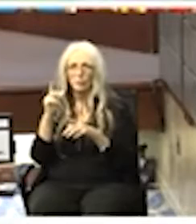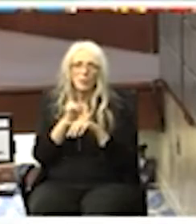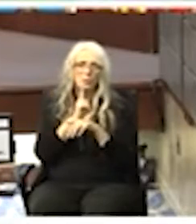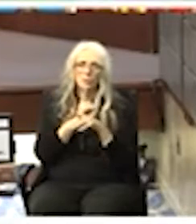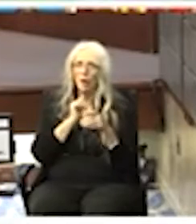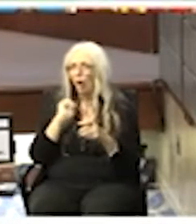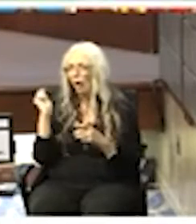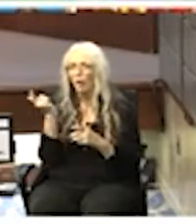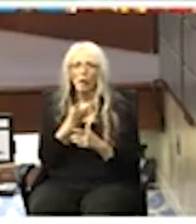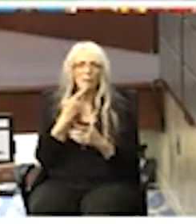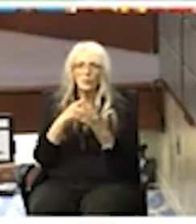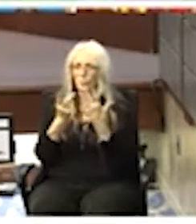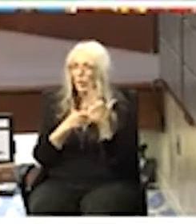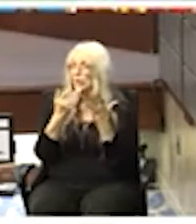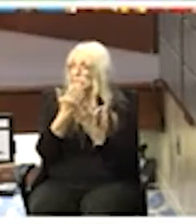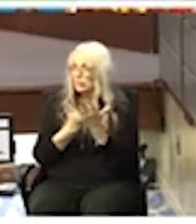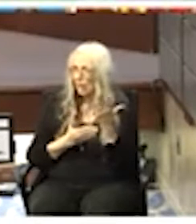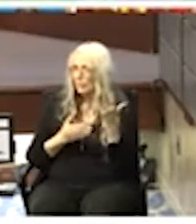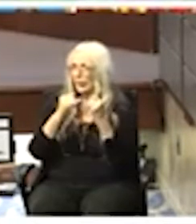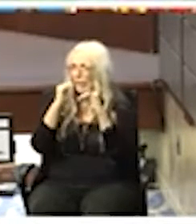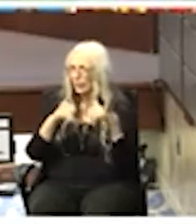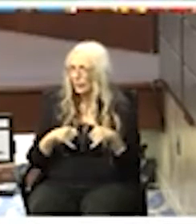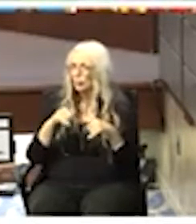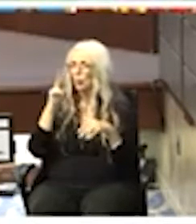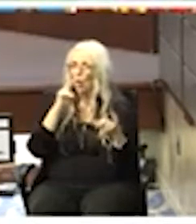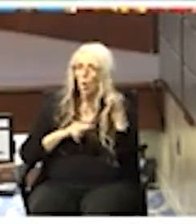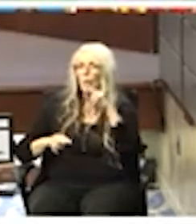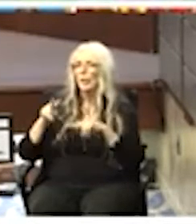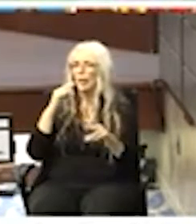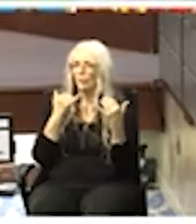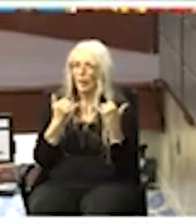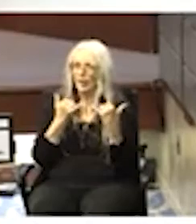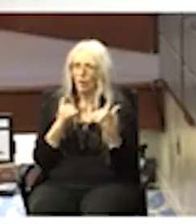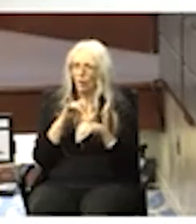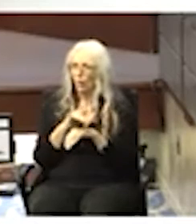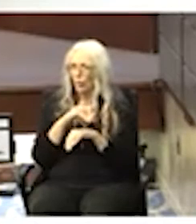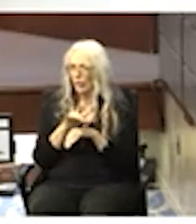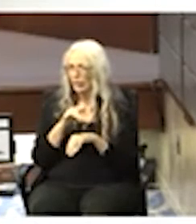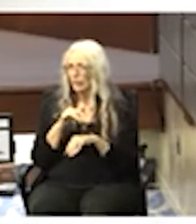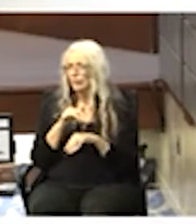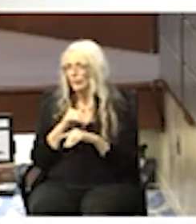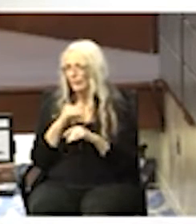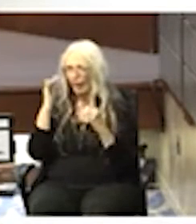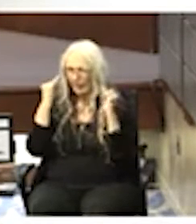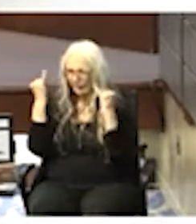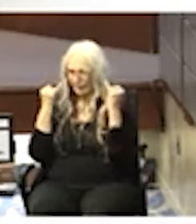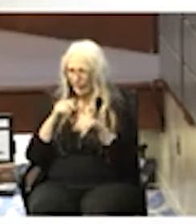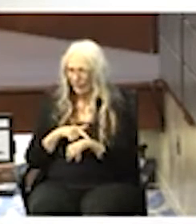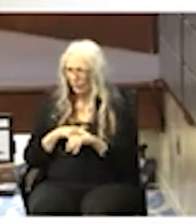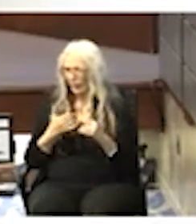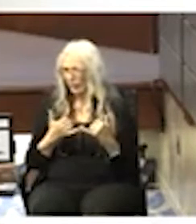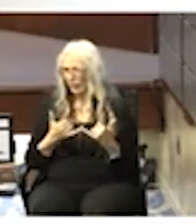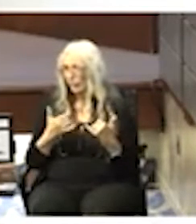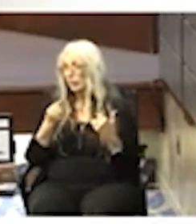project. And so here are just some of the images we started to explore at this early visionary level. We did start to